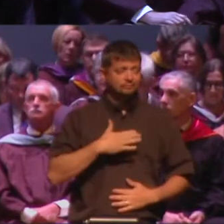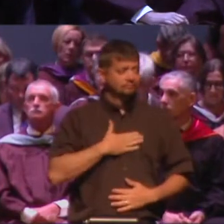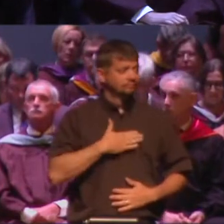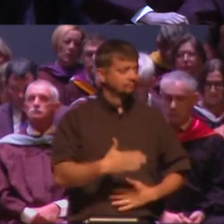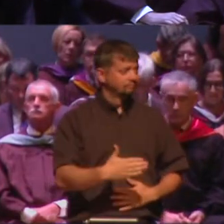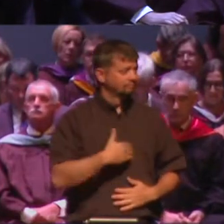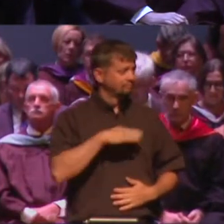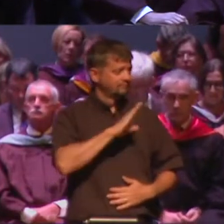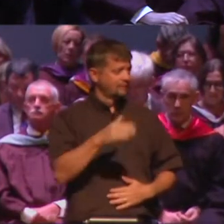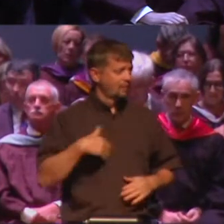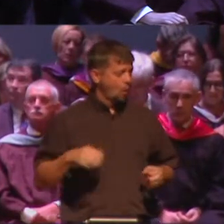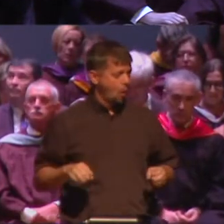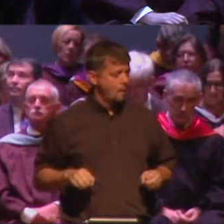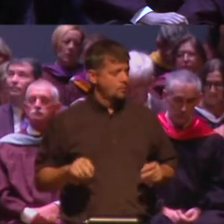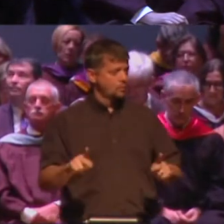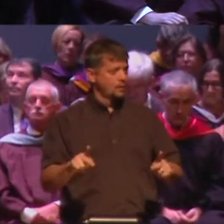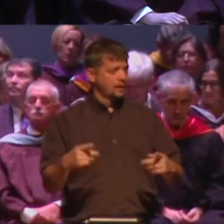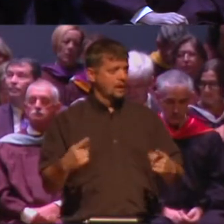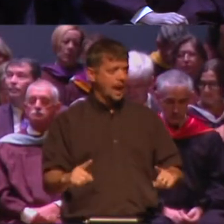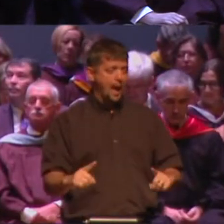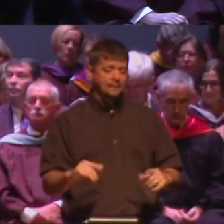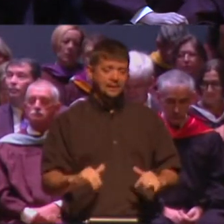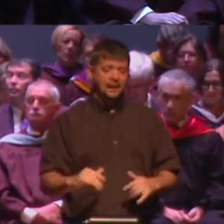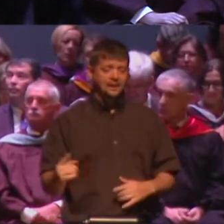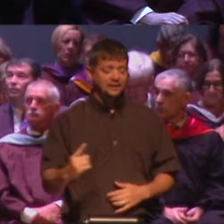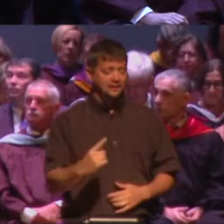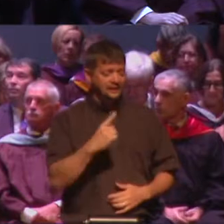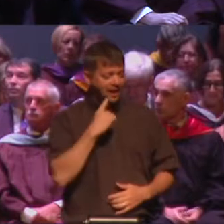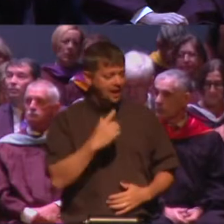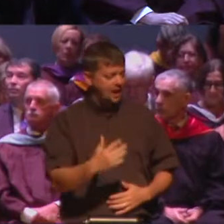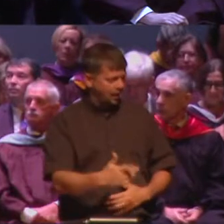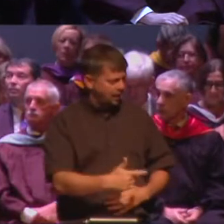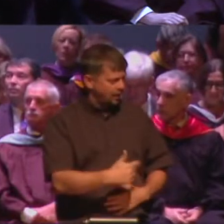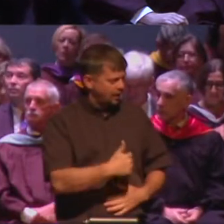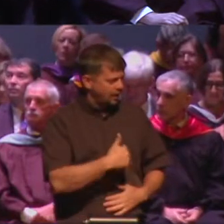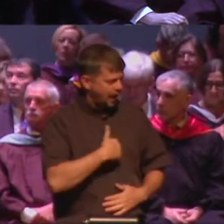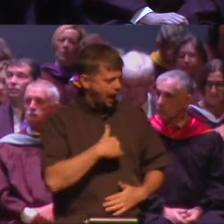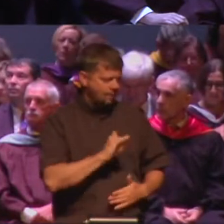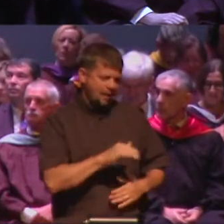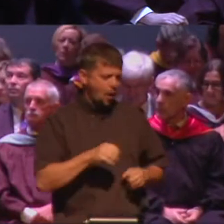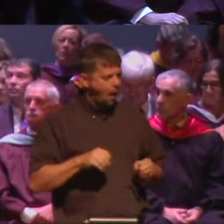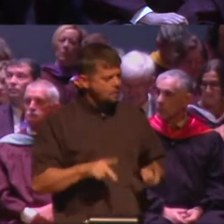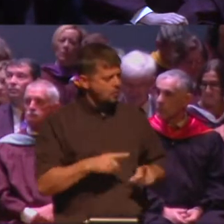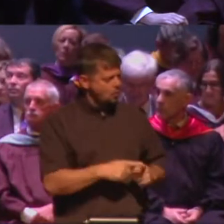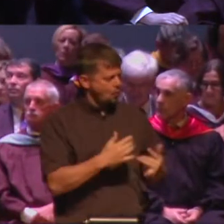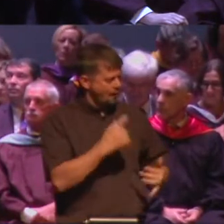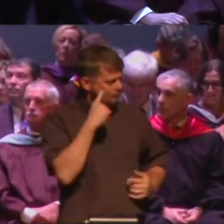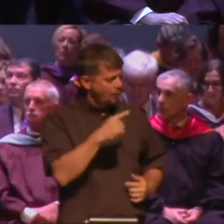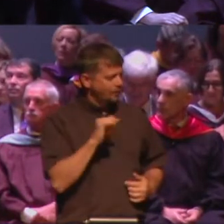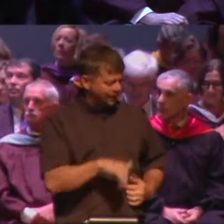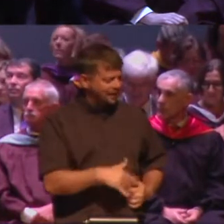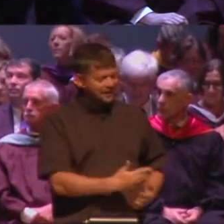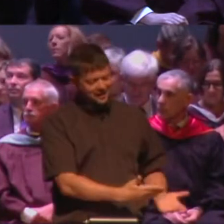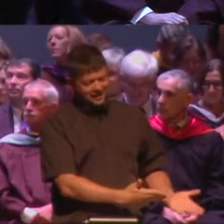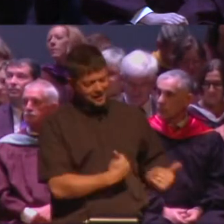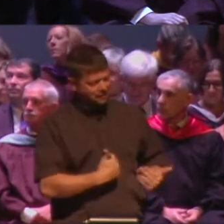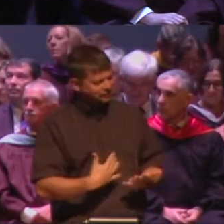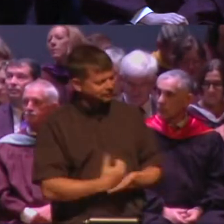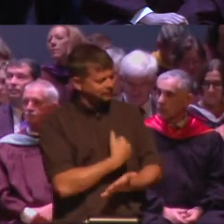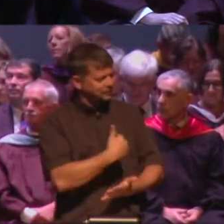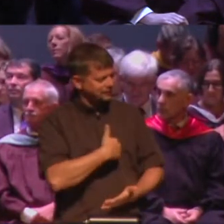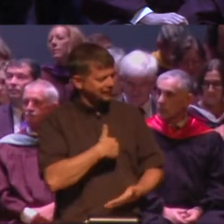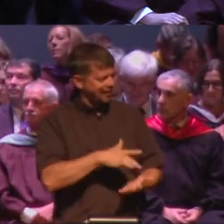had an opportunity come up to me and say, "Hey, I'm that great opportunity you've been waiting for. You need to take advantage